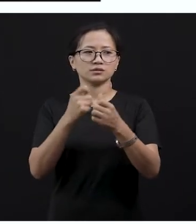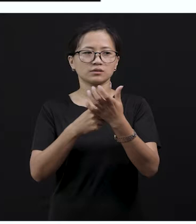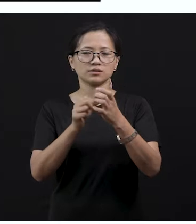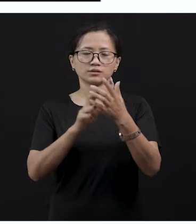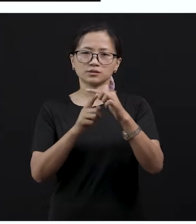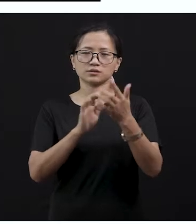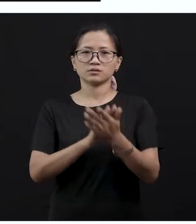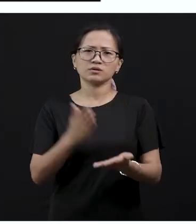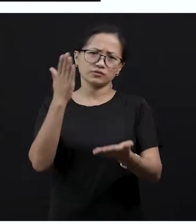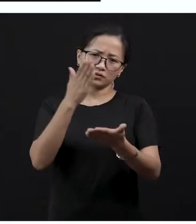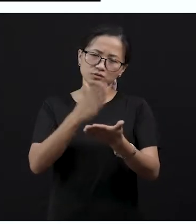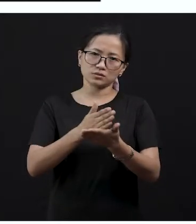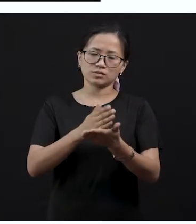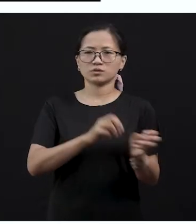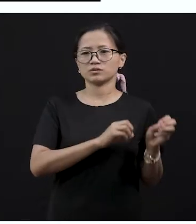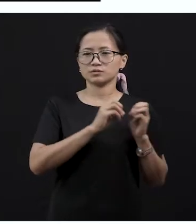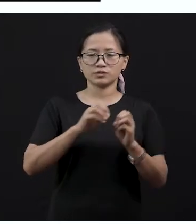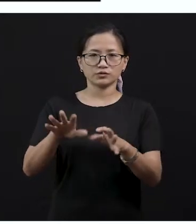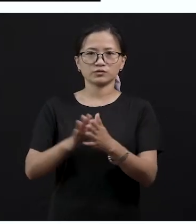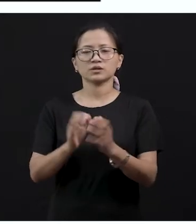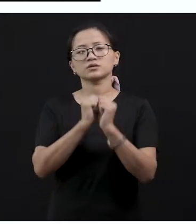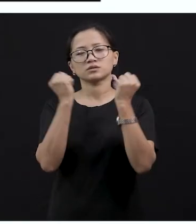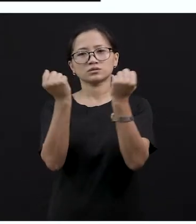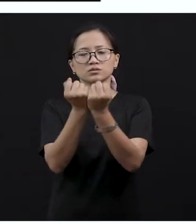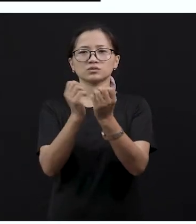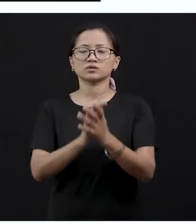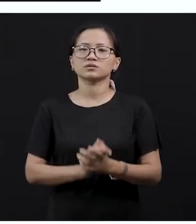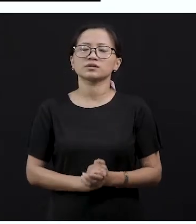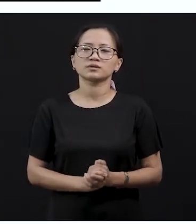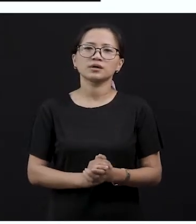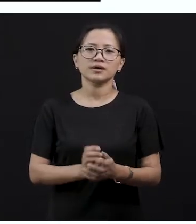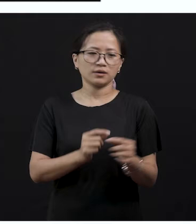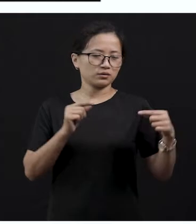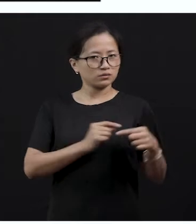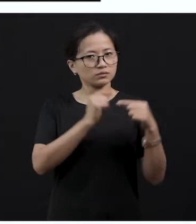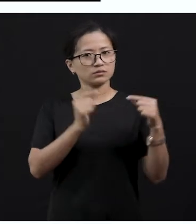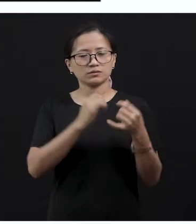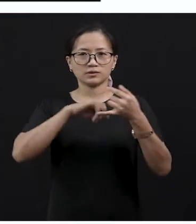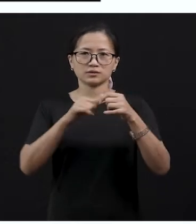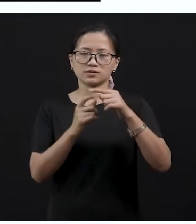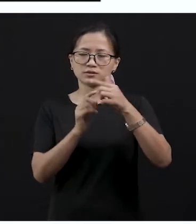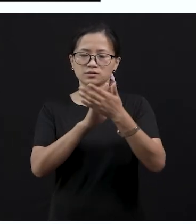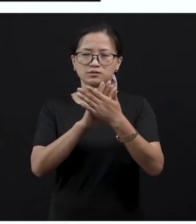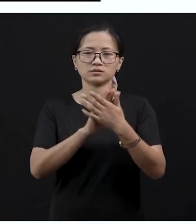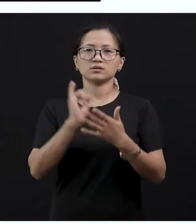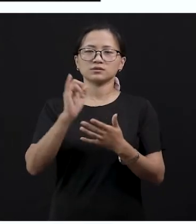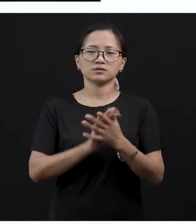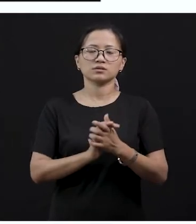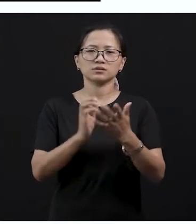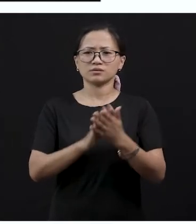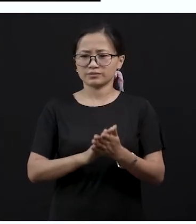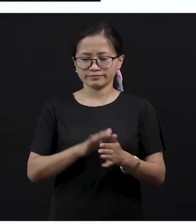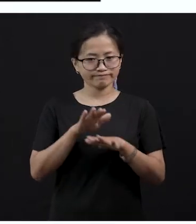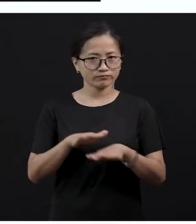has stopped or removed the social evils like sati system and the child marriages, and